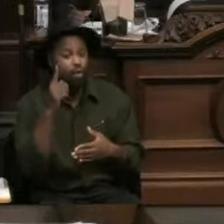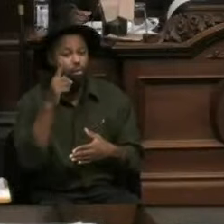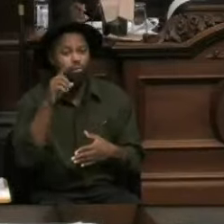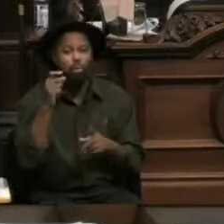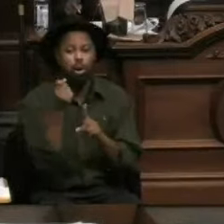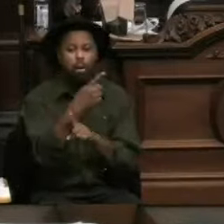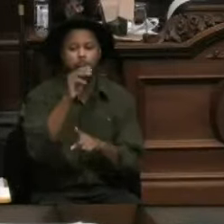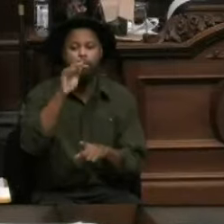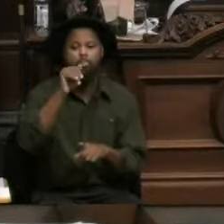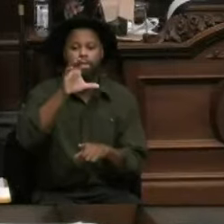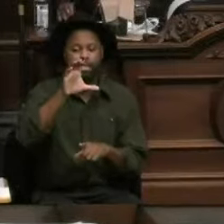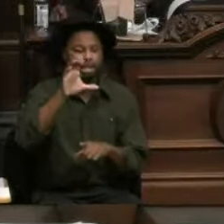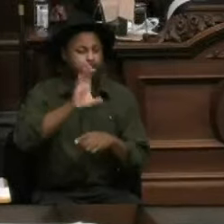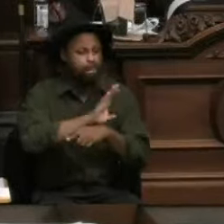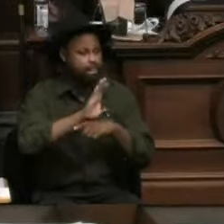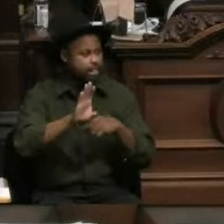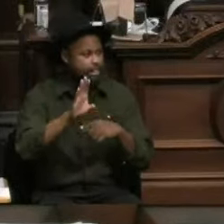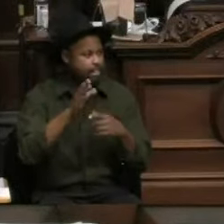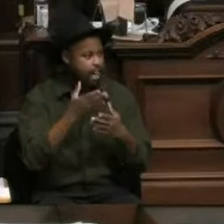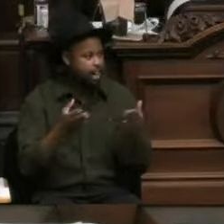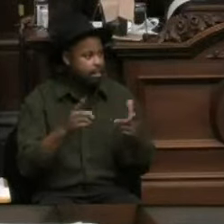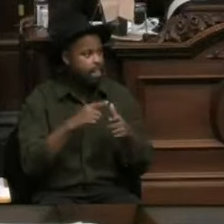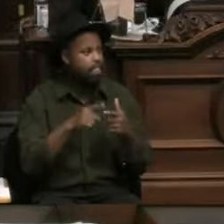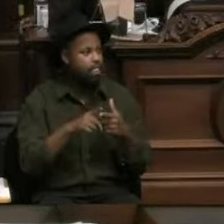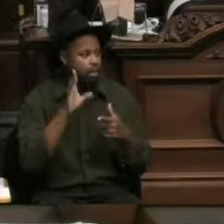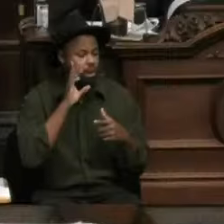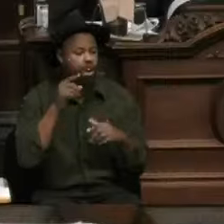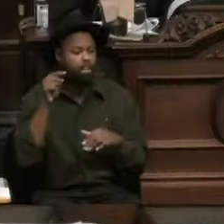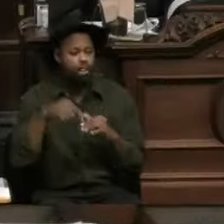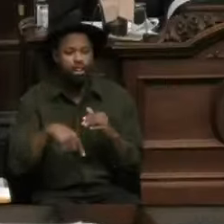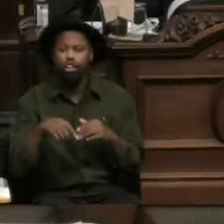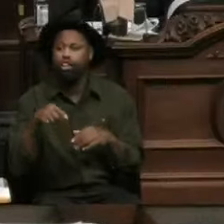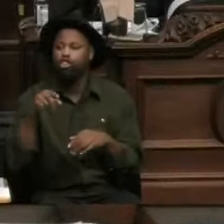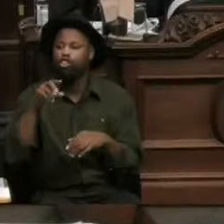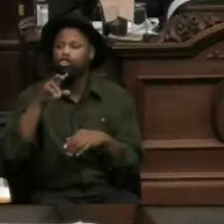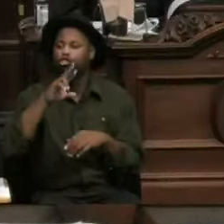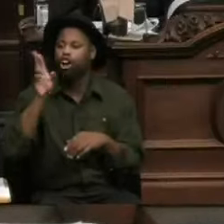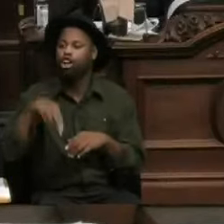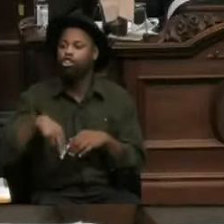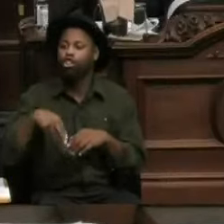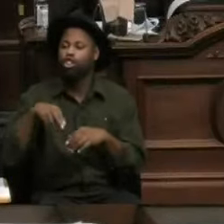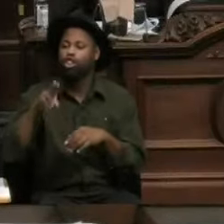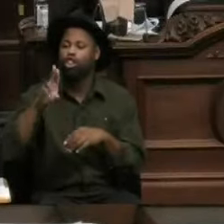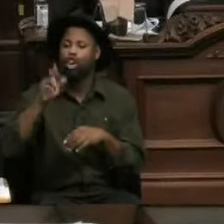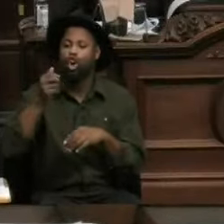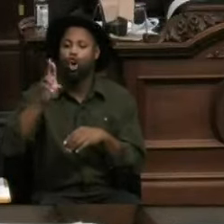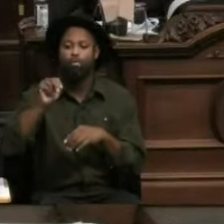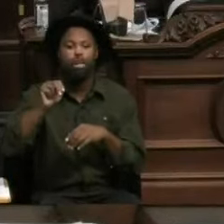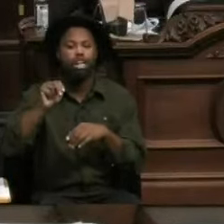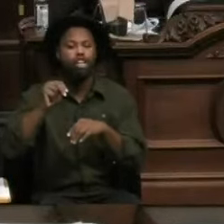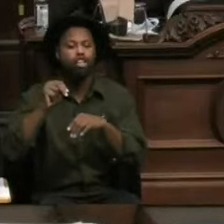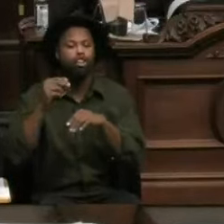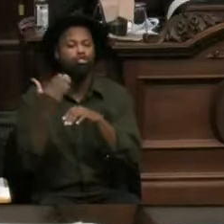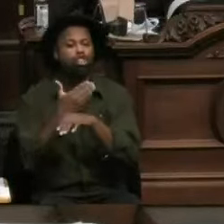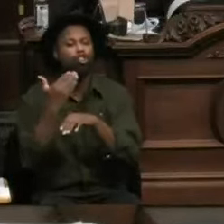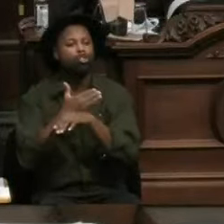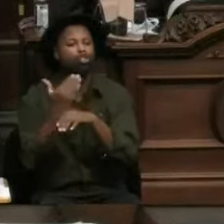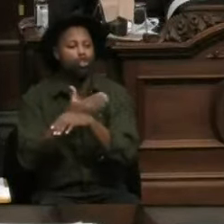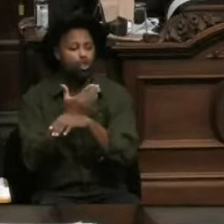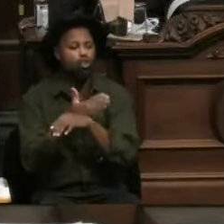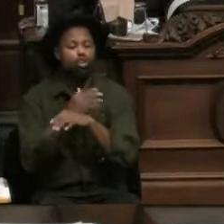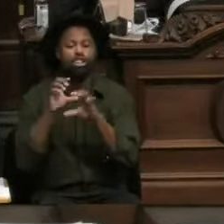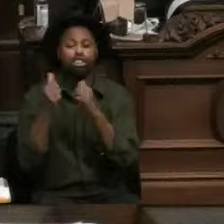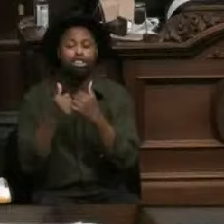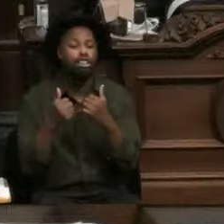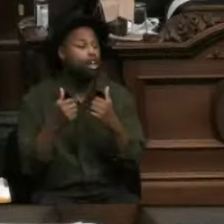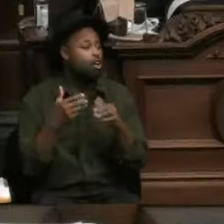miscellaneous business item, and then we will have to go into the Rochester Urban Renewal Agency So before that, to